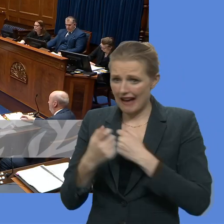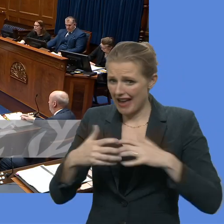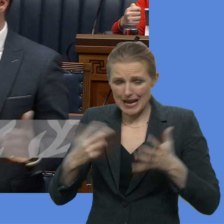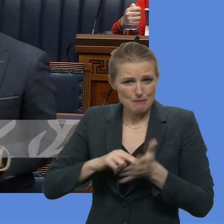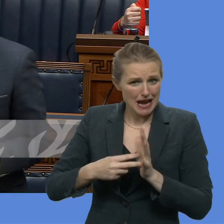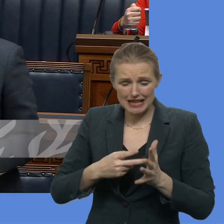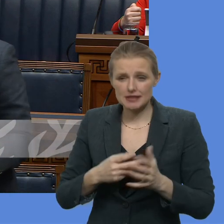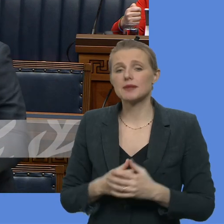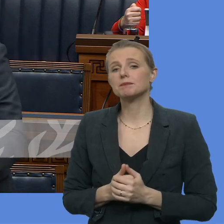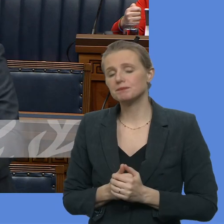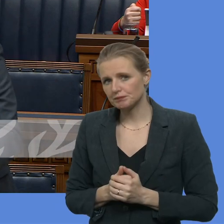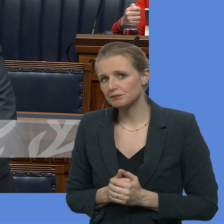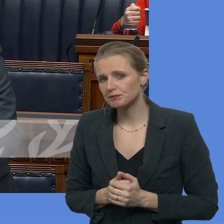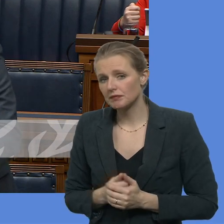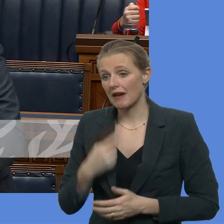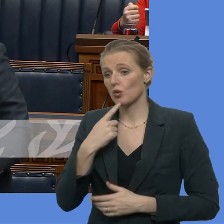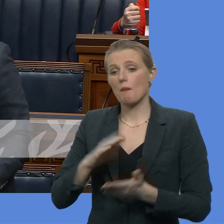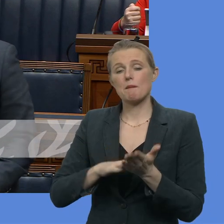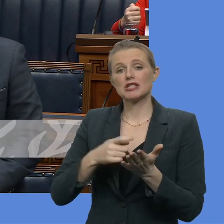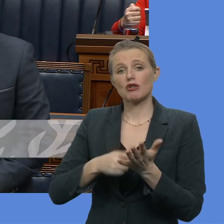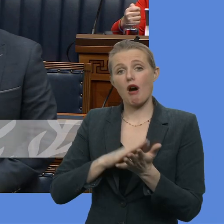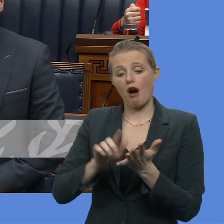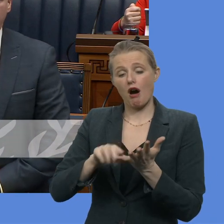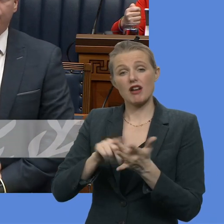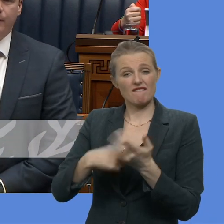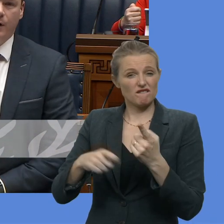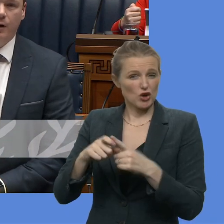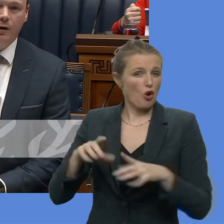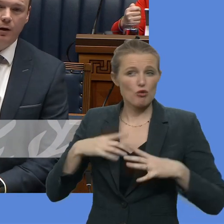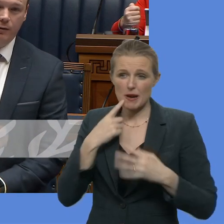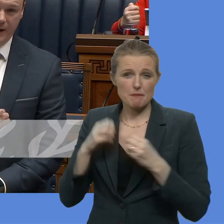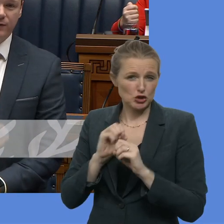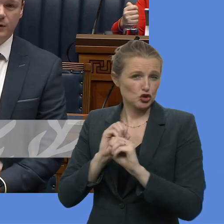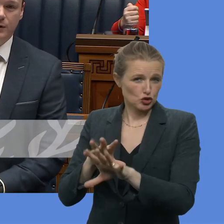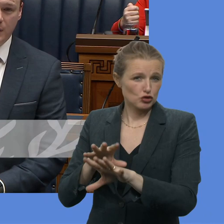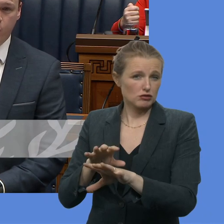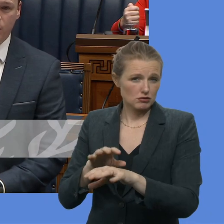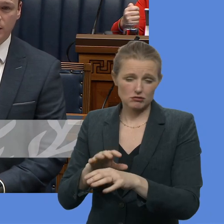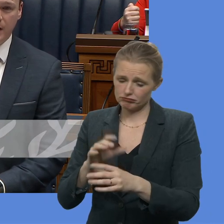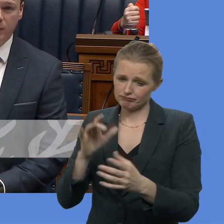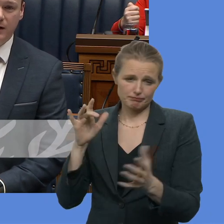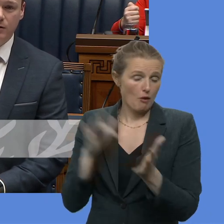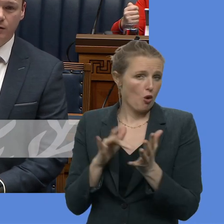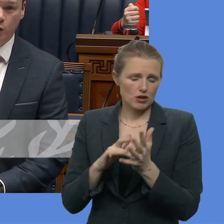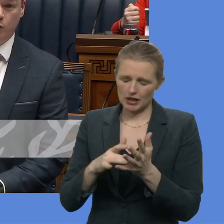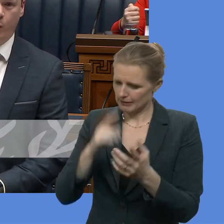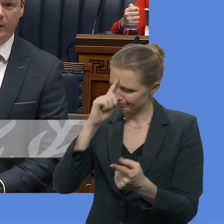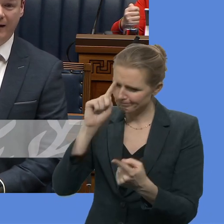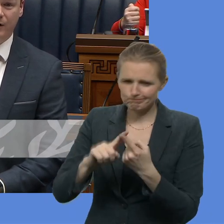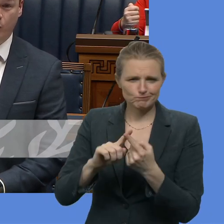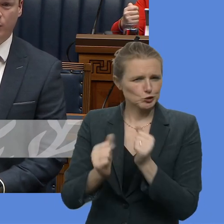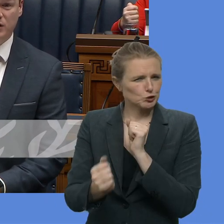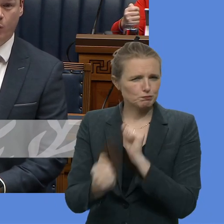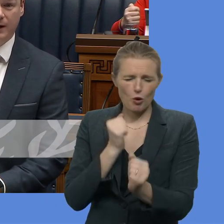I've outlined to Mr. Honeyford already the emphasis and the importance that I place on sport and